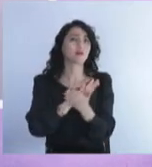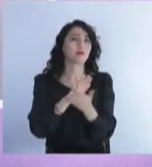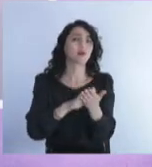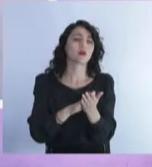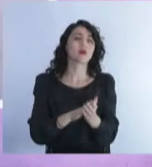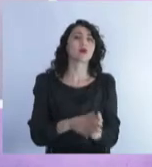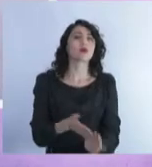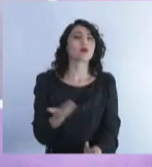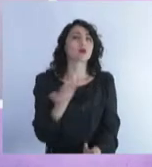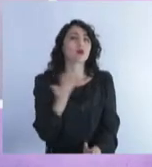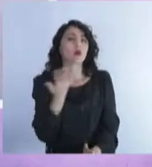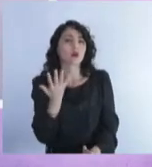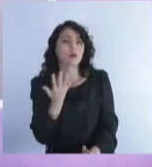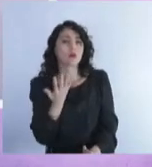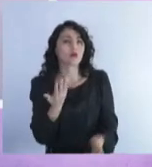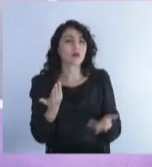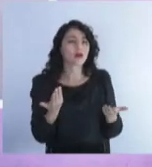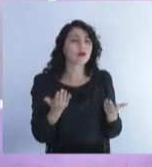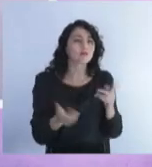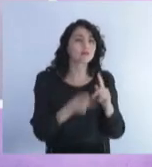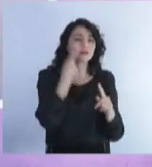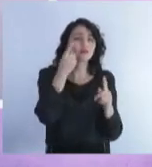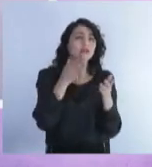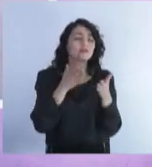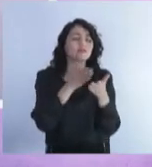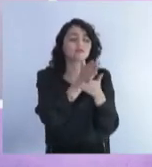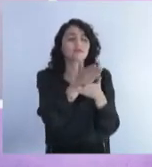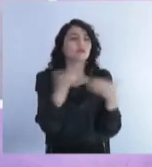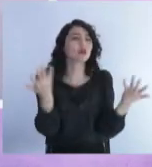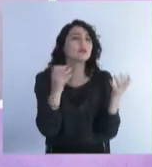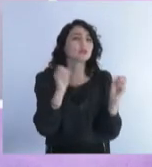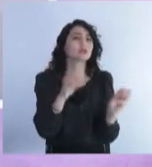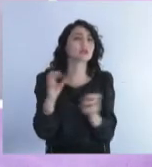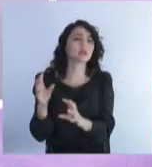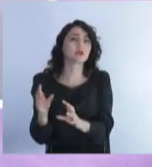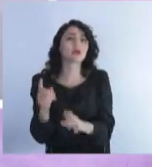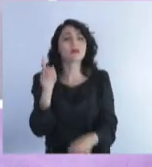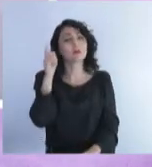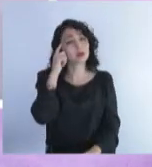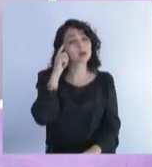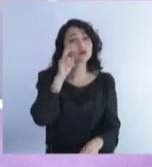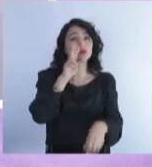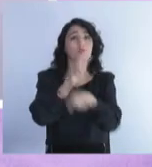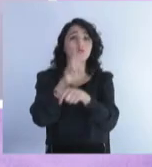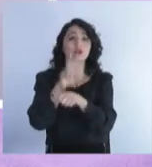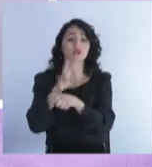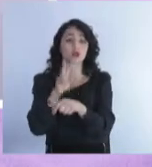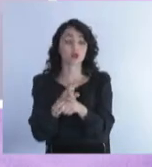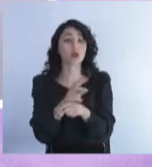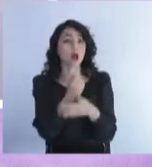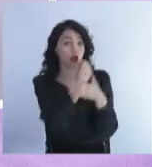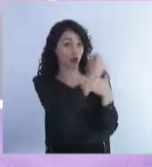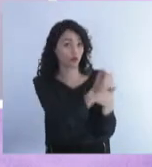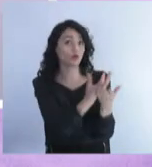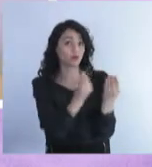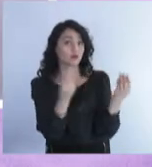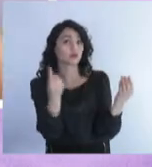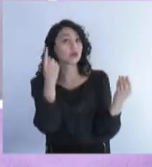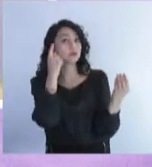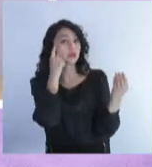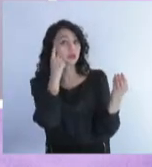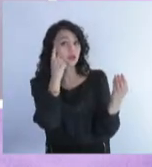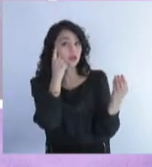lesson online, for example? Sure. So I think the teachers particularly, or professors, would do well